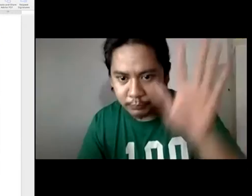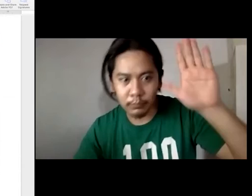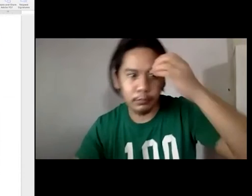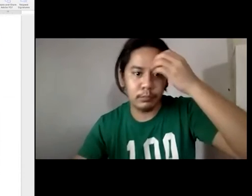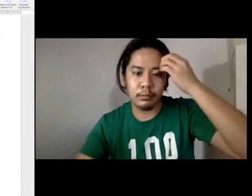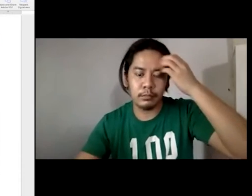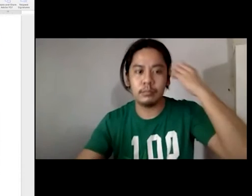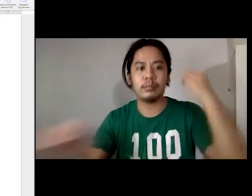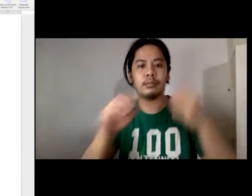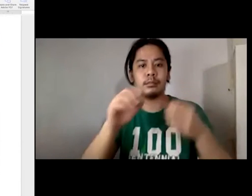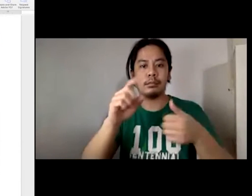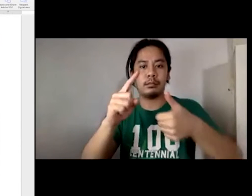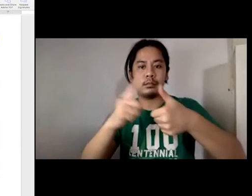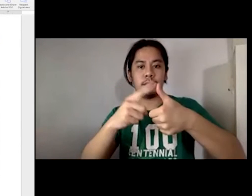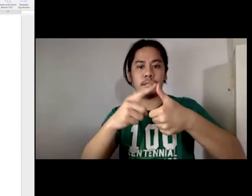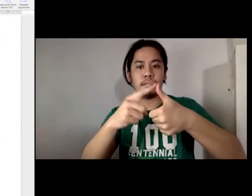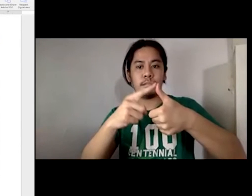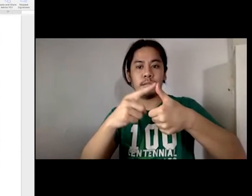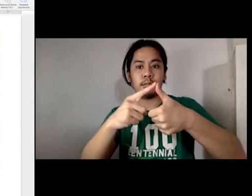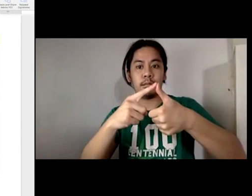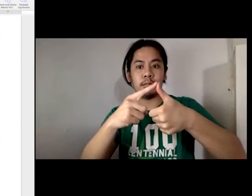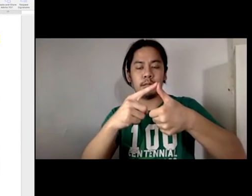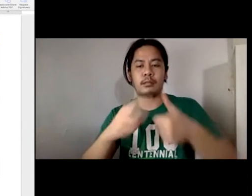Shaq has his hand up. Yes.